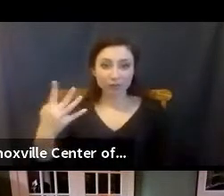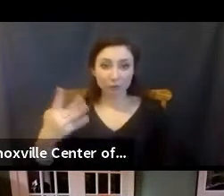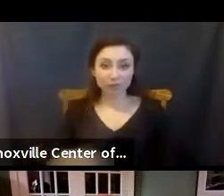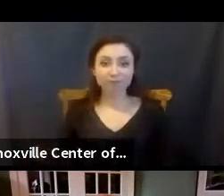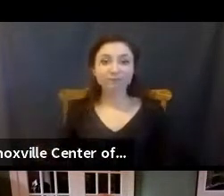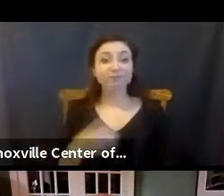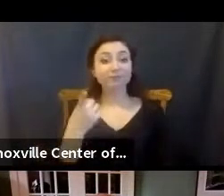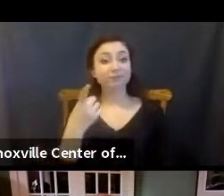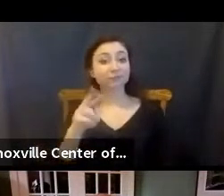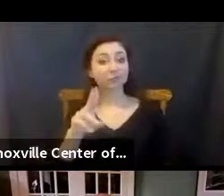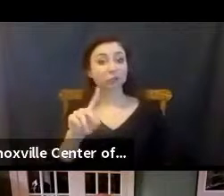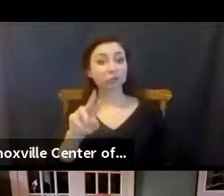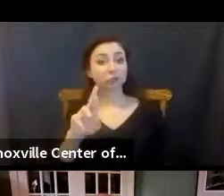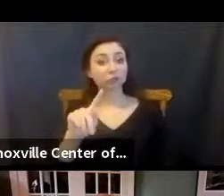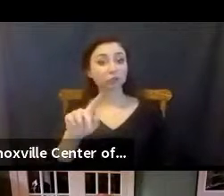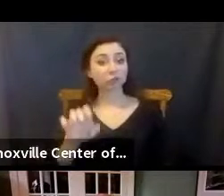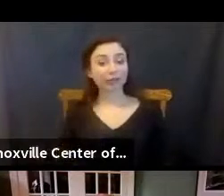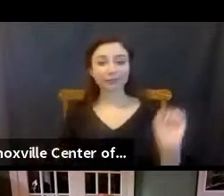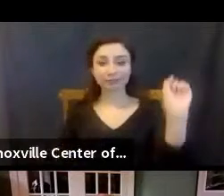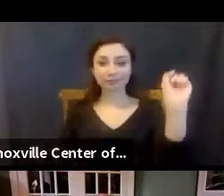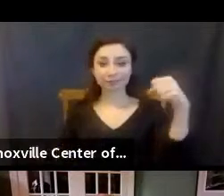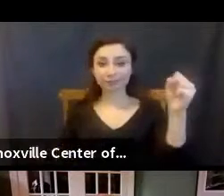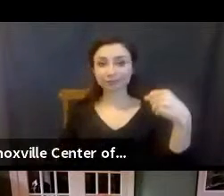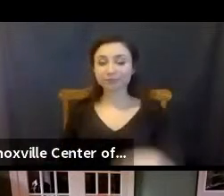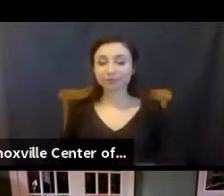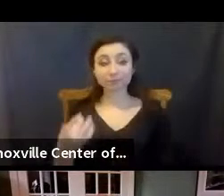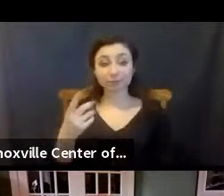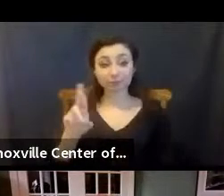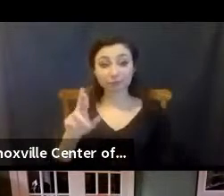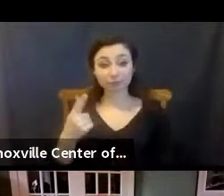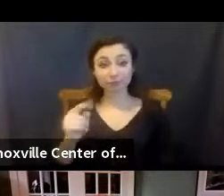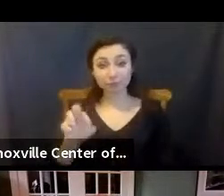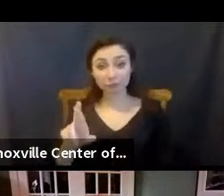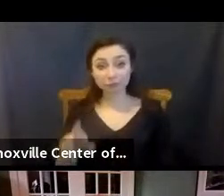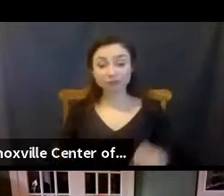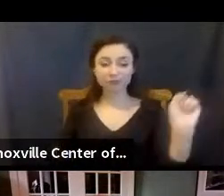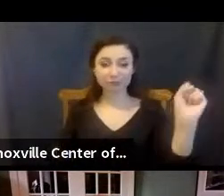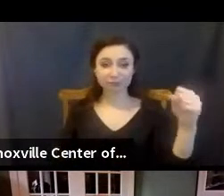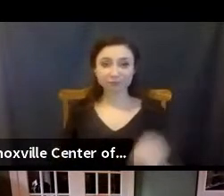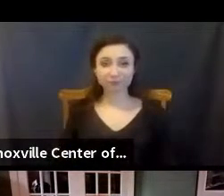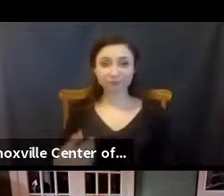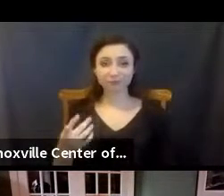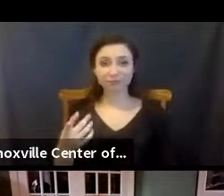Drake, Yes. Dr. Gocher, Yes.